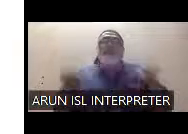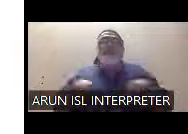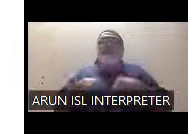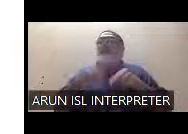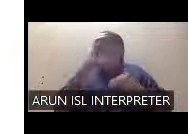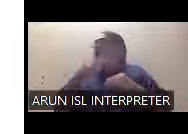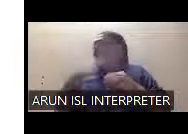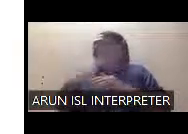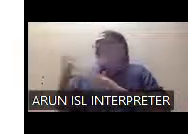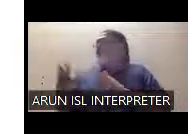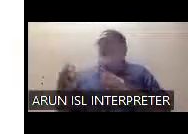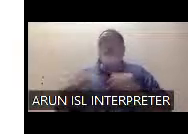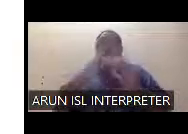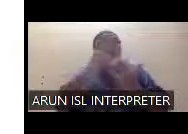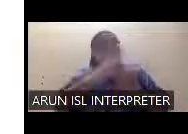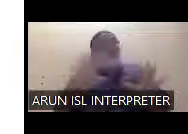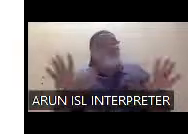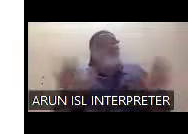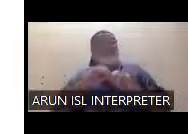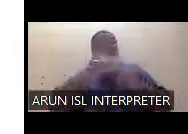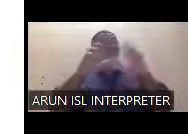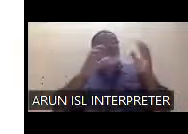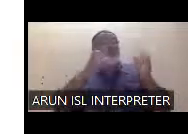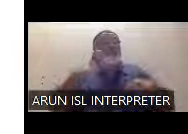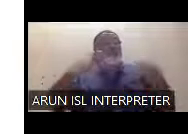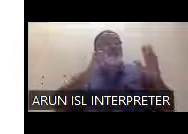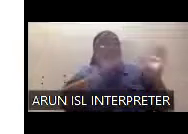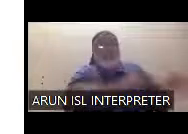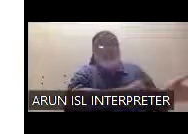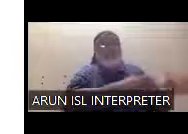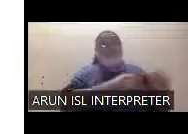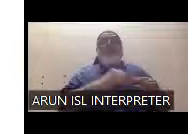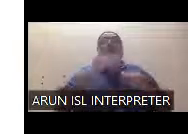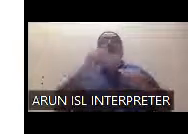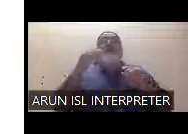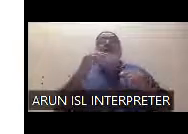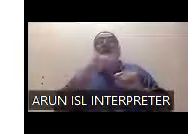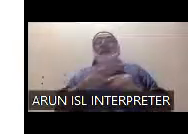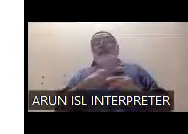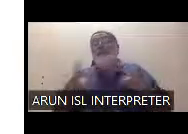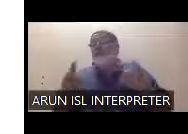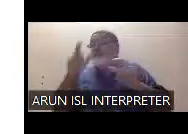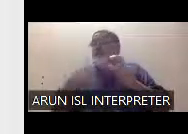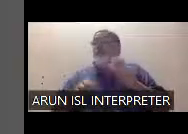disability. So are you going to put them separately in different coaches? So this is not very clear in the guidelines.